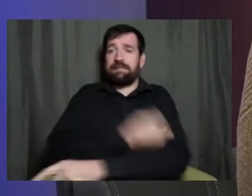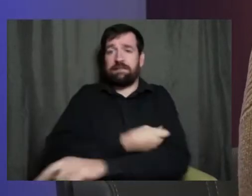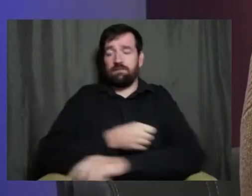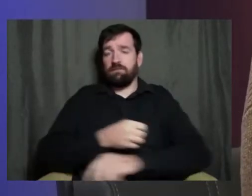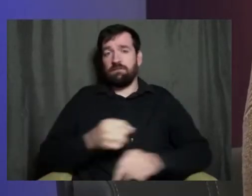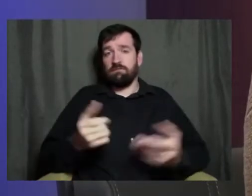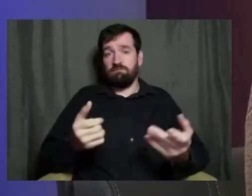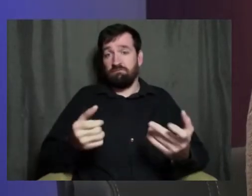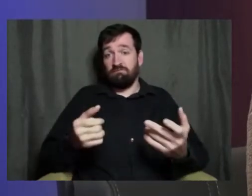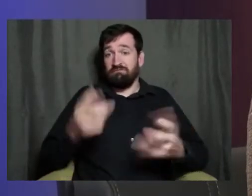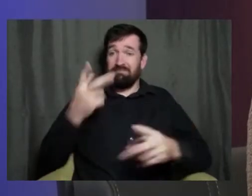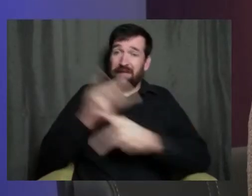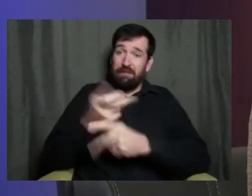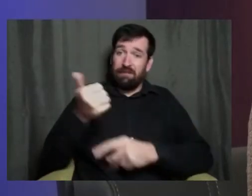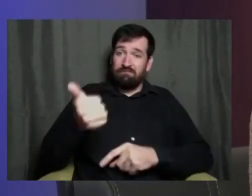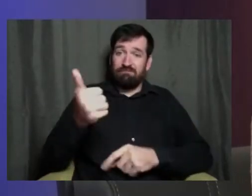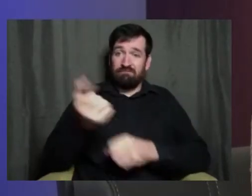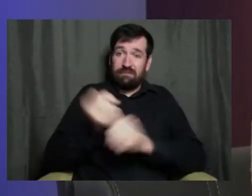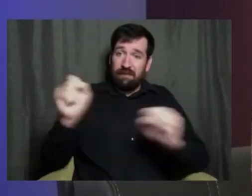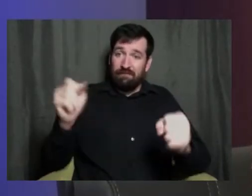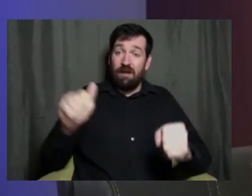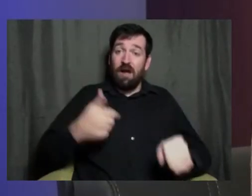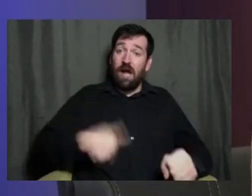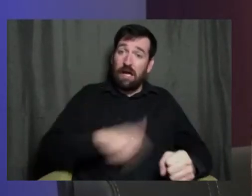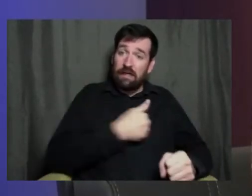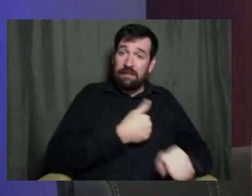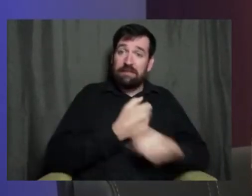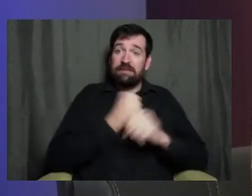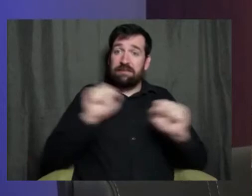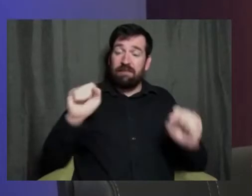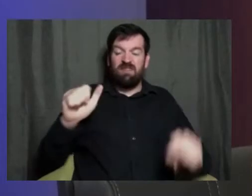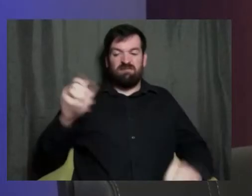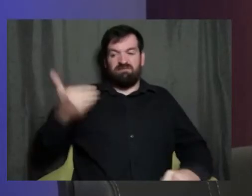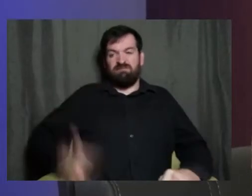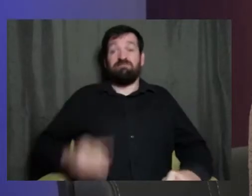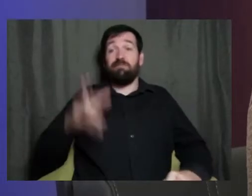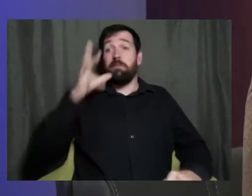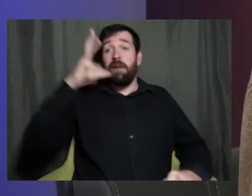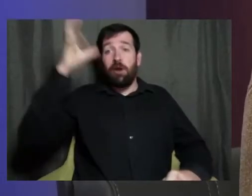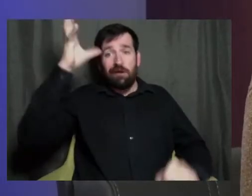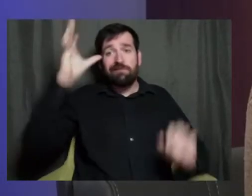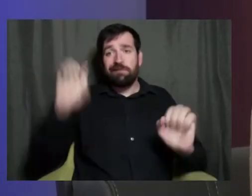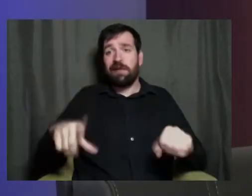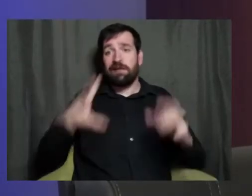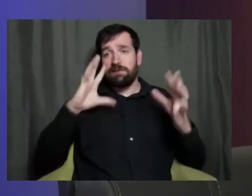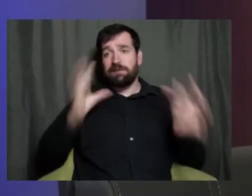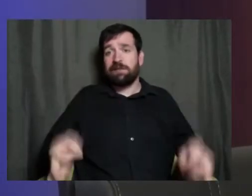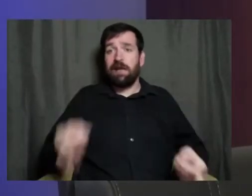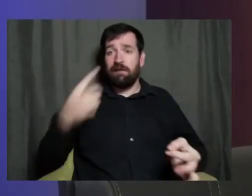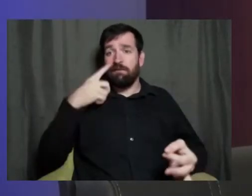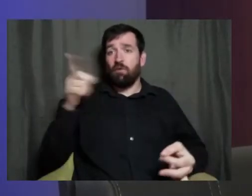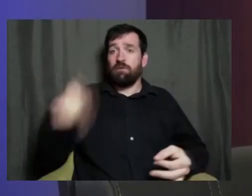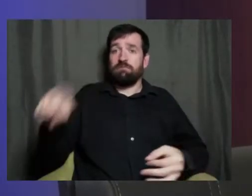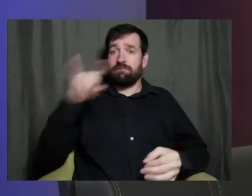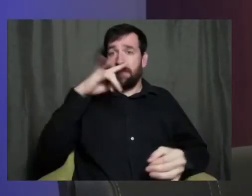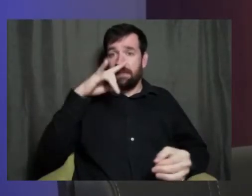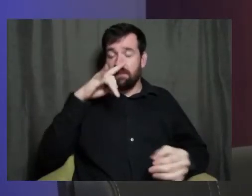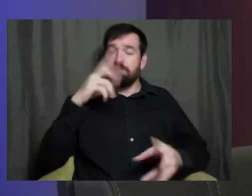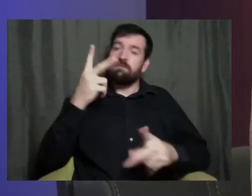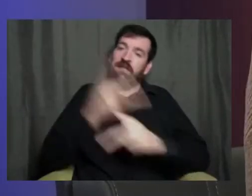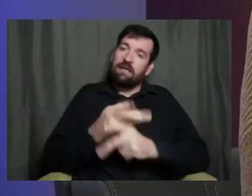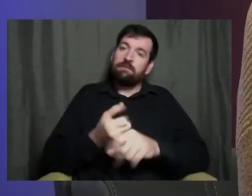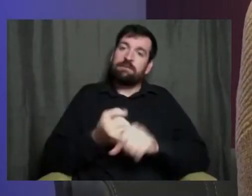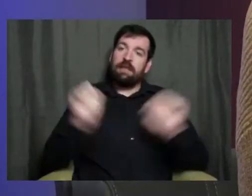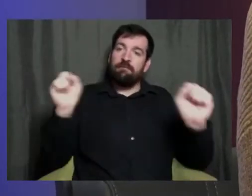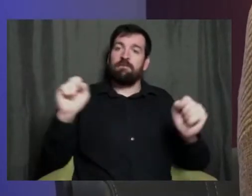them safe. It's keeping us safe. As a parent, I get to make the decision for my kiddos that, yeah, this is what we do. We keep ourselves safe. We keep our